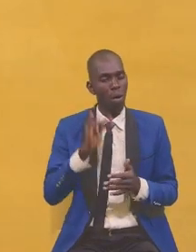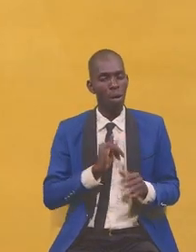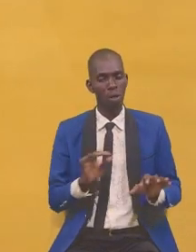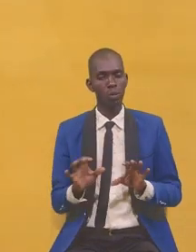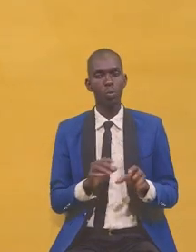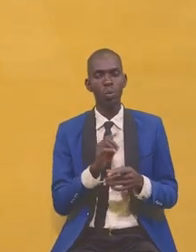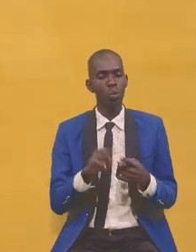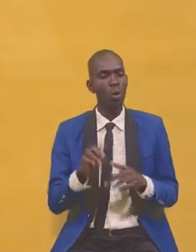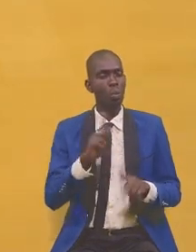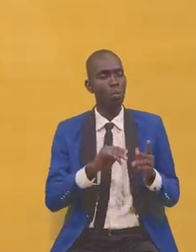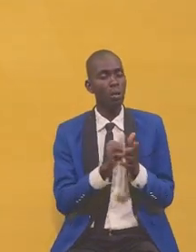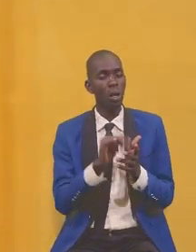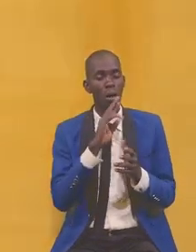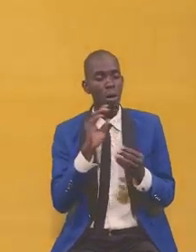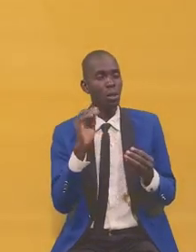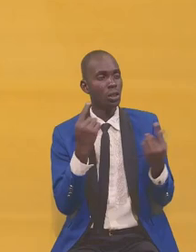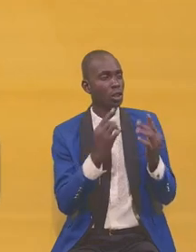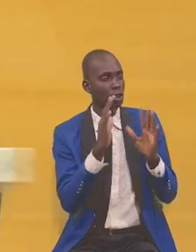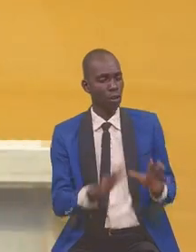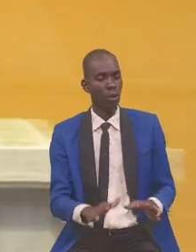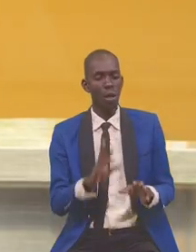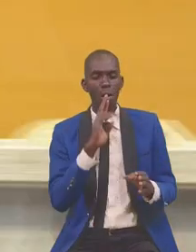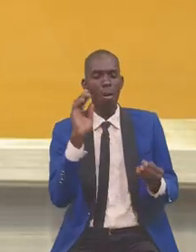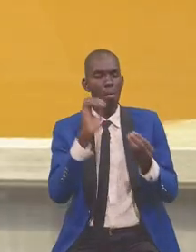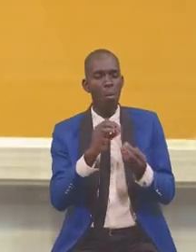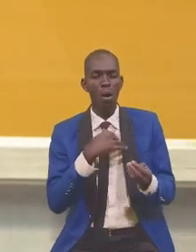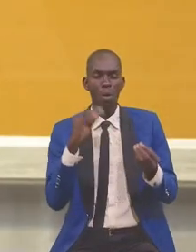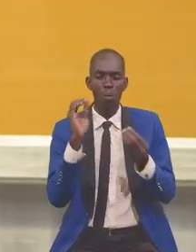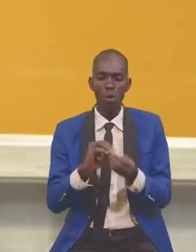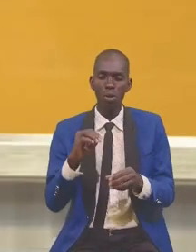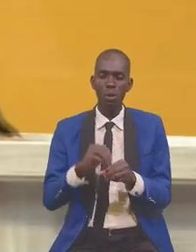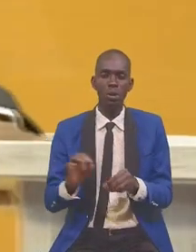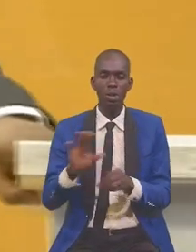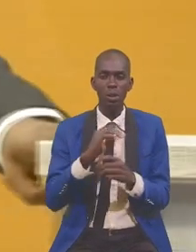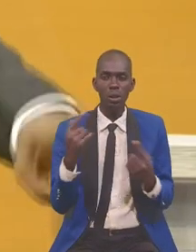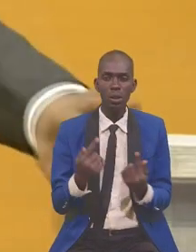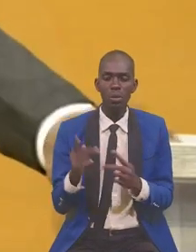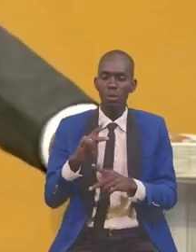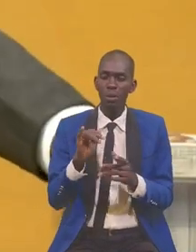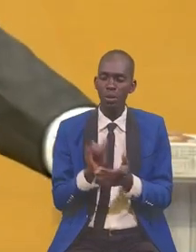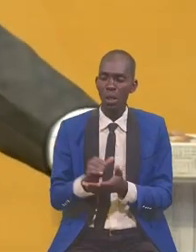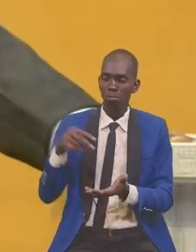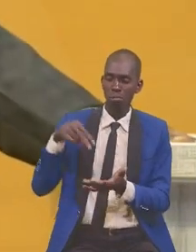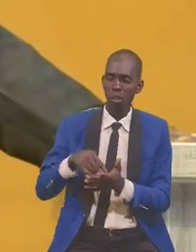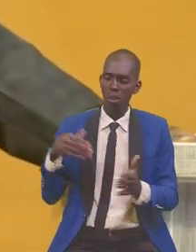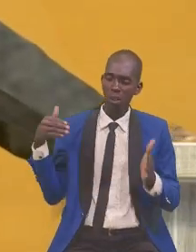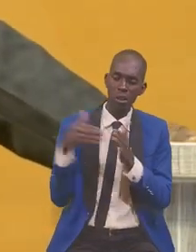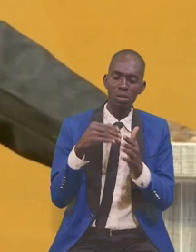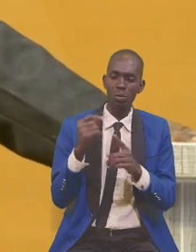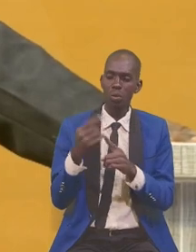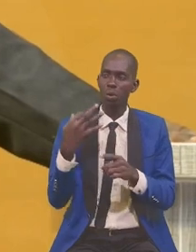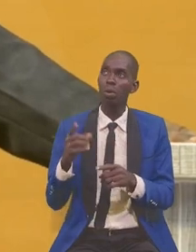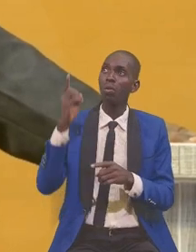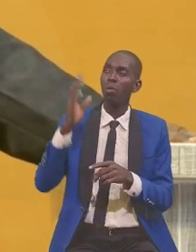more and more sinful? When people who are rebellious against the standard of the word of God, they increase